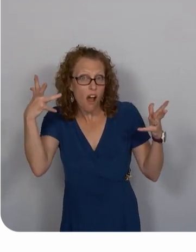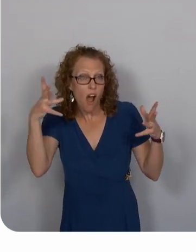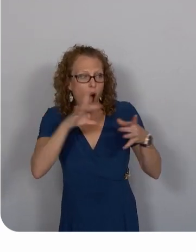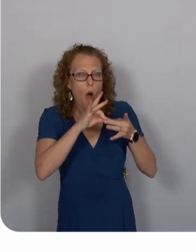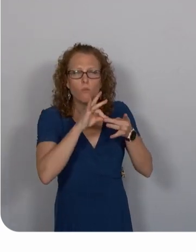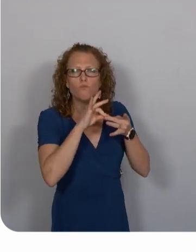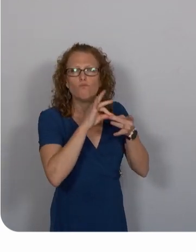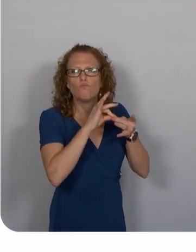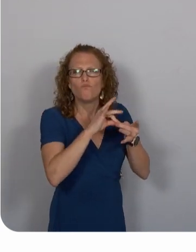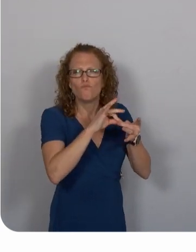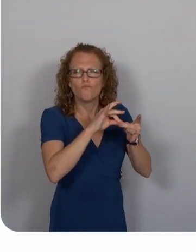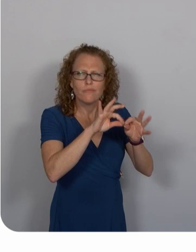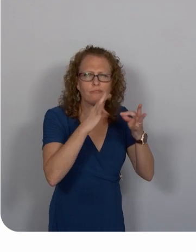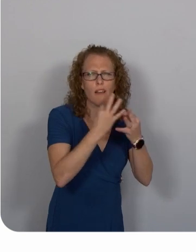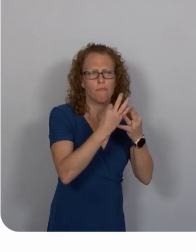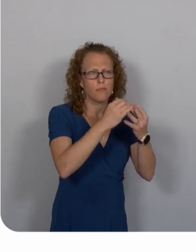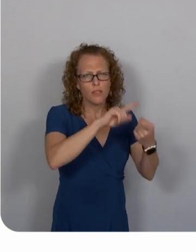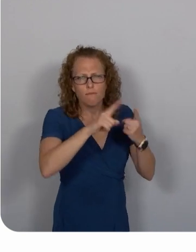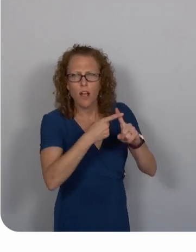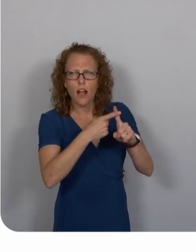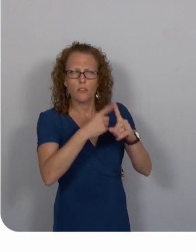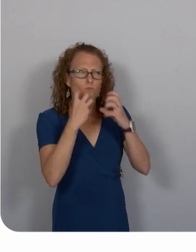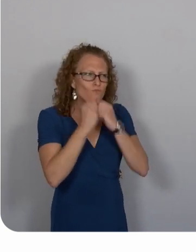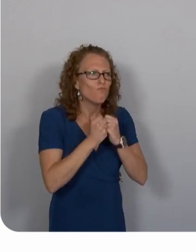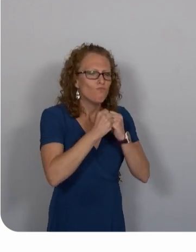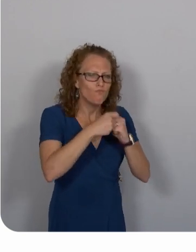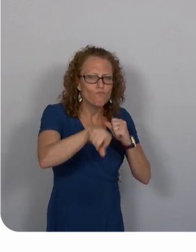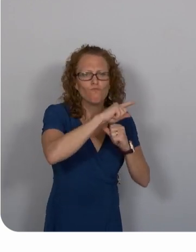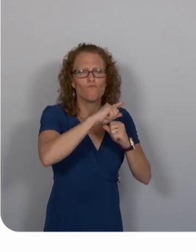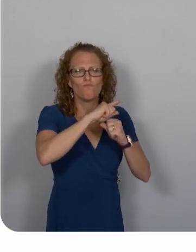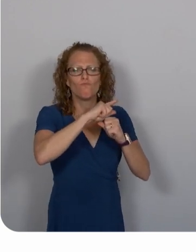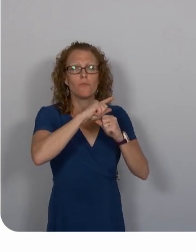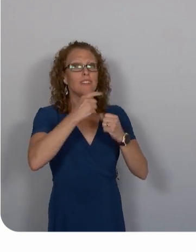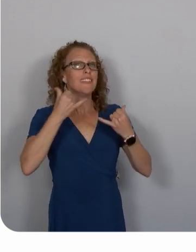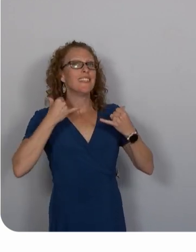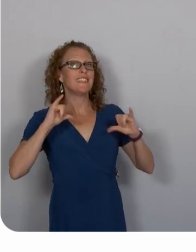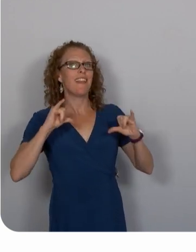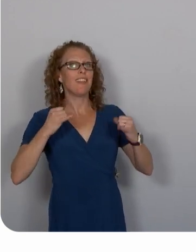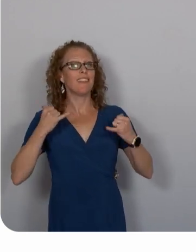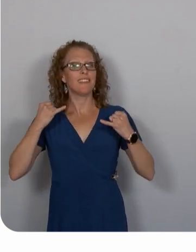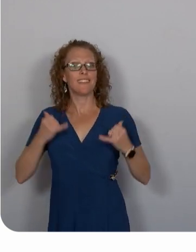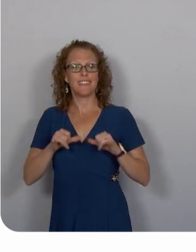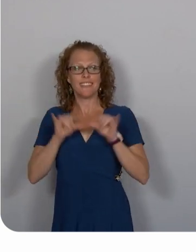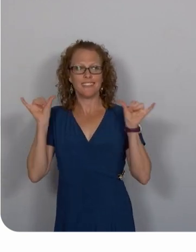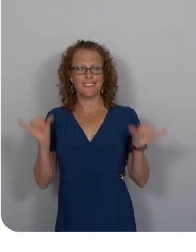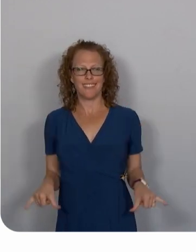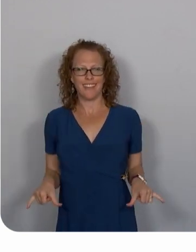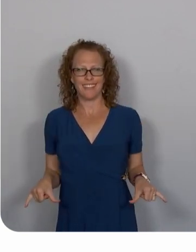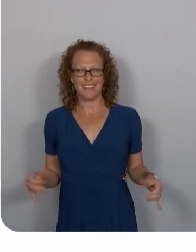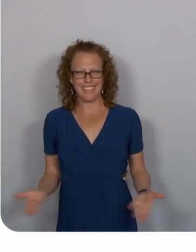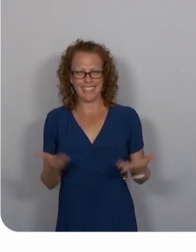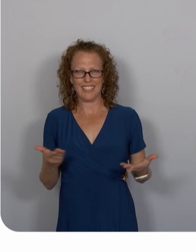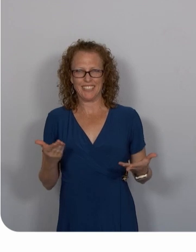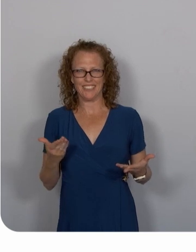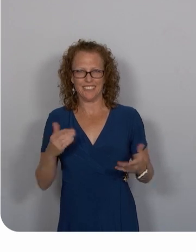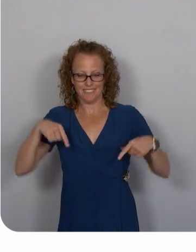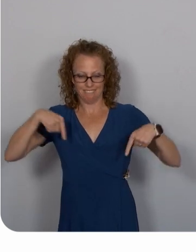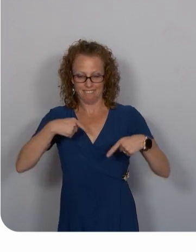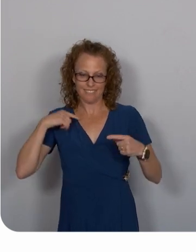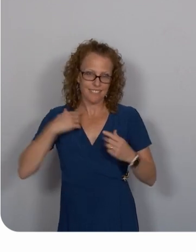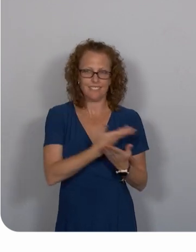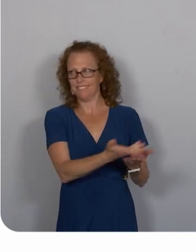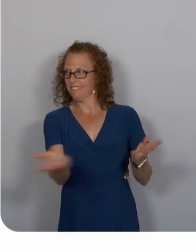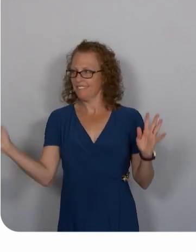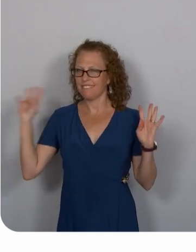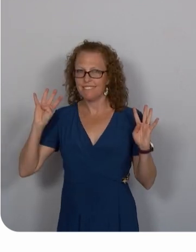Connected to the people you care about while remaining present in the world around you. We started this